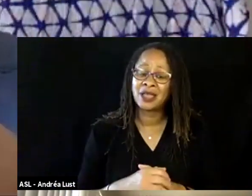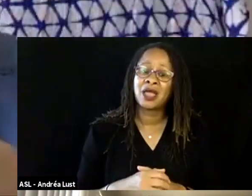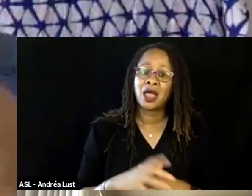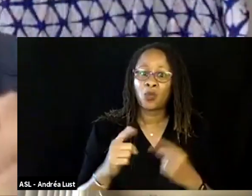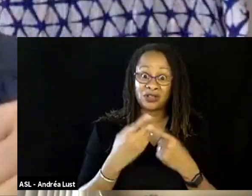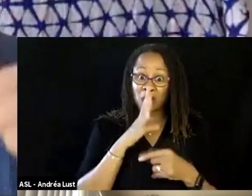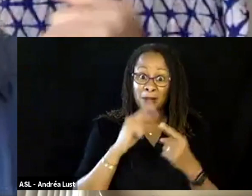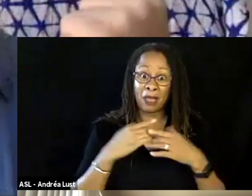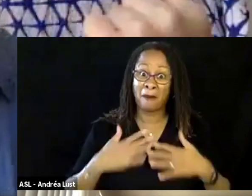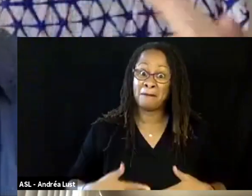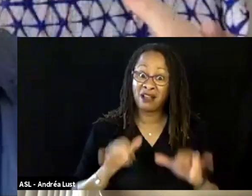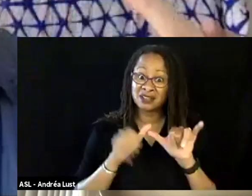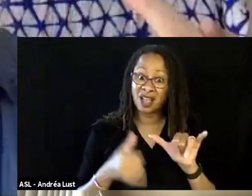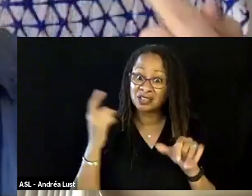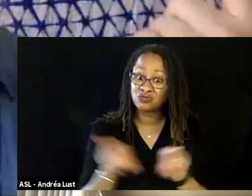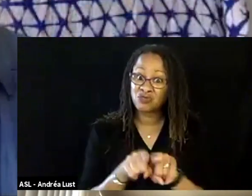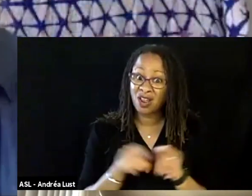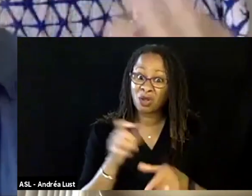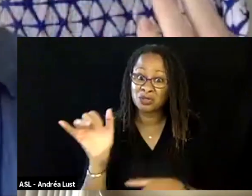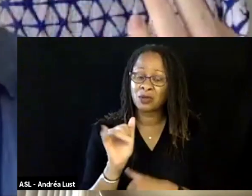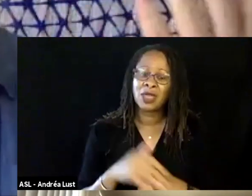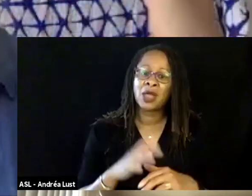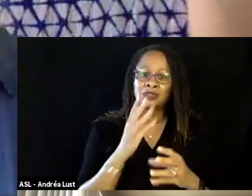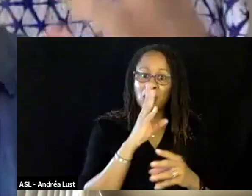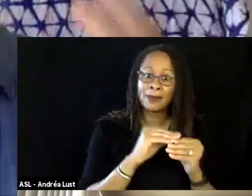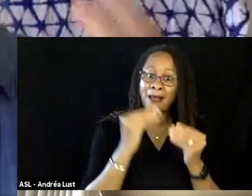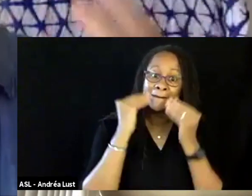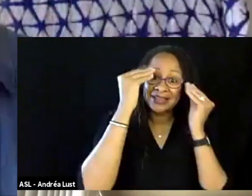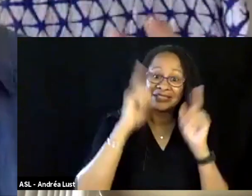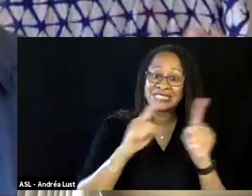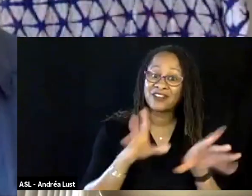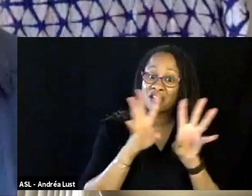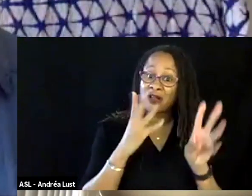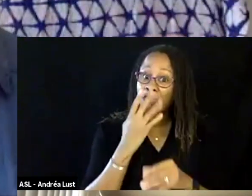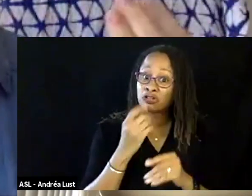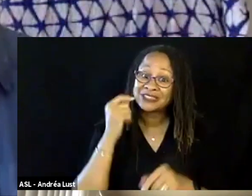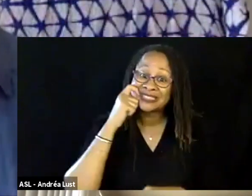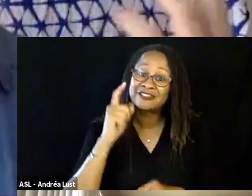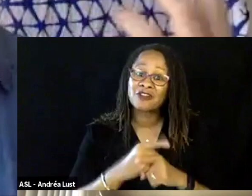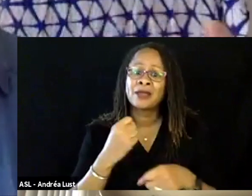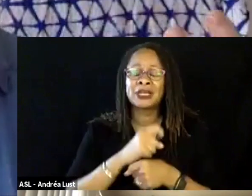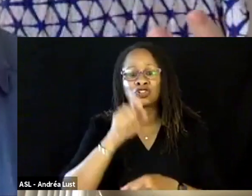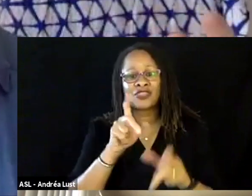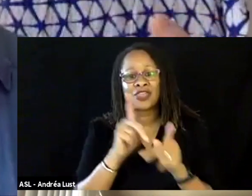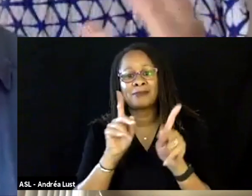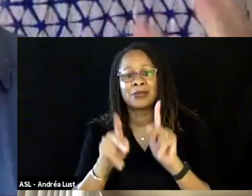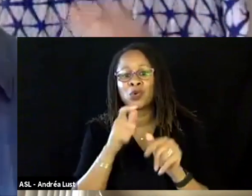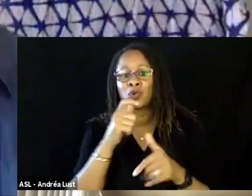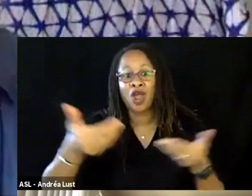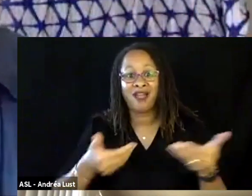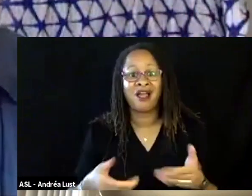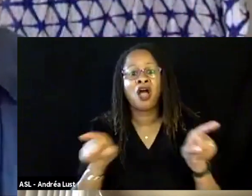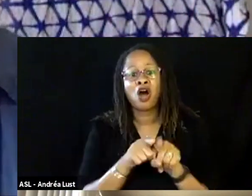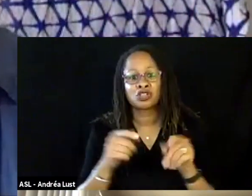body size? That's a great one, right? We often talk about makeup and different skin colors. And so making sure that the people that you are hiring also